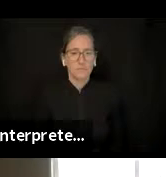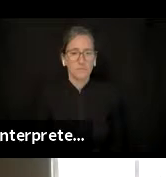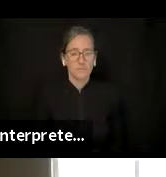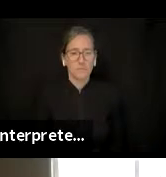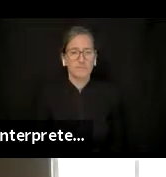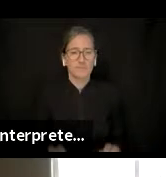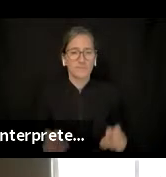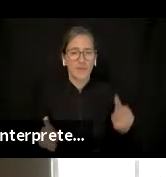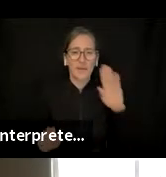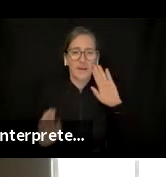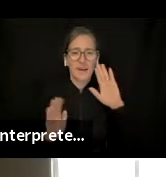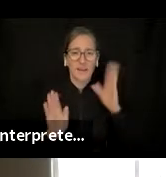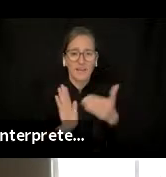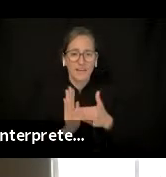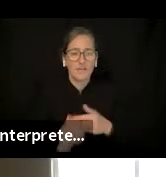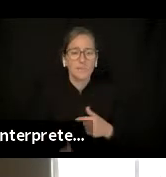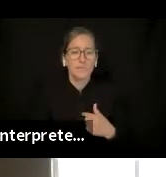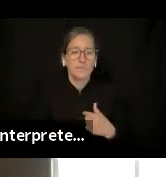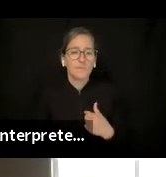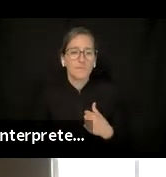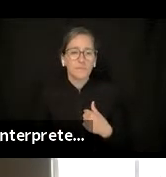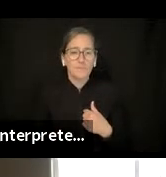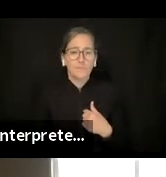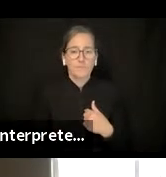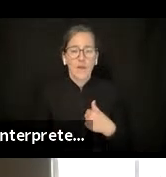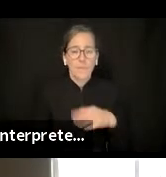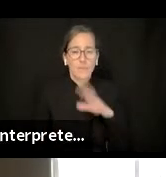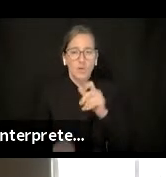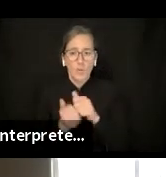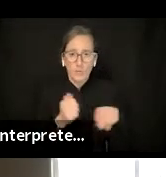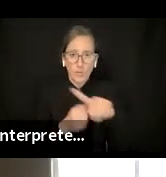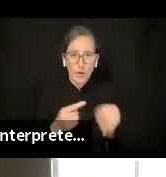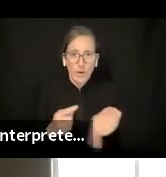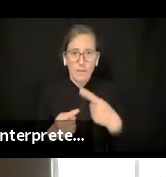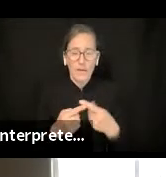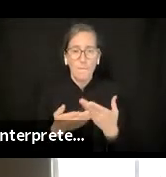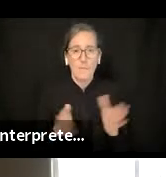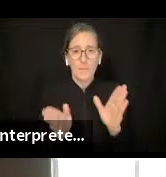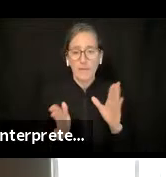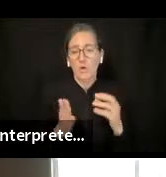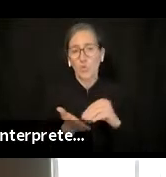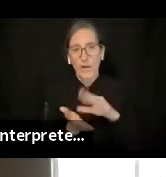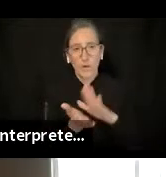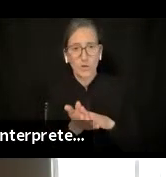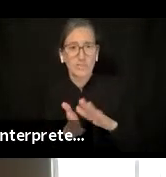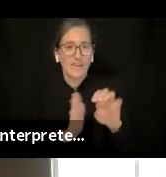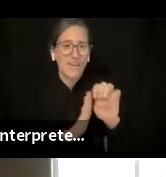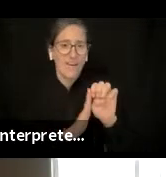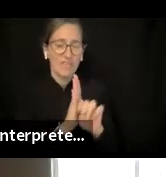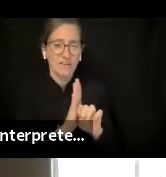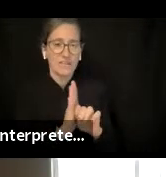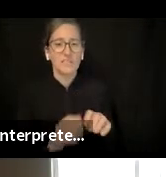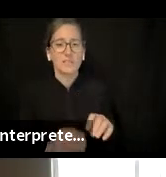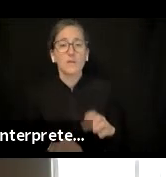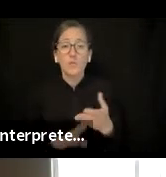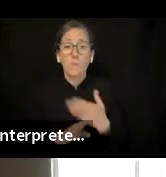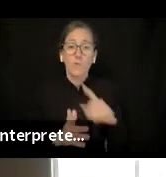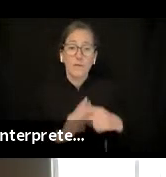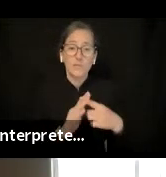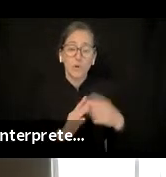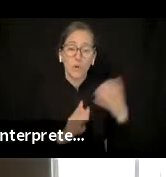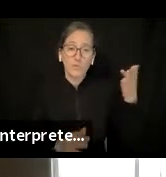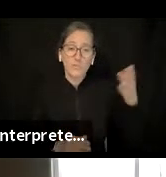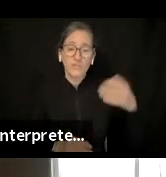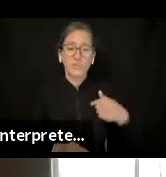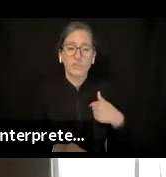So hello again. I'm going to talk to you about public meetings, public records, and ethics. And before I start my presentation, I just wanted